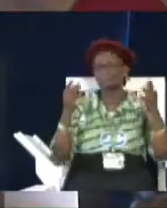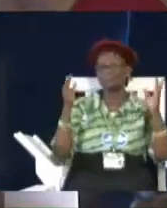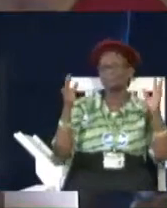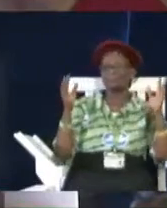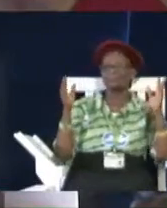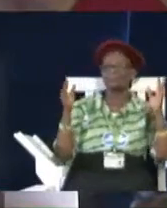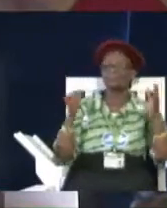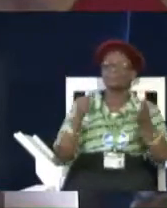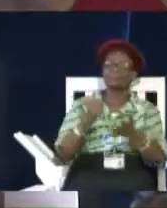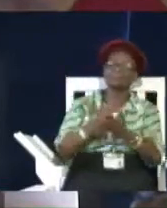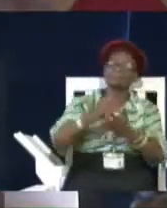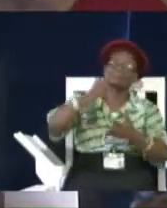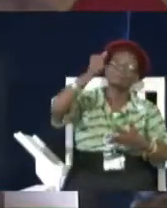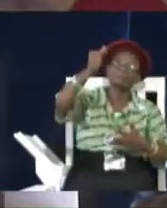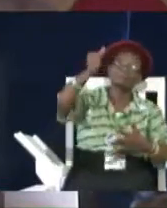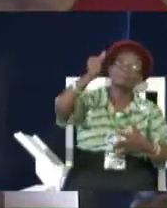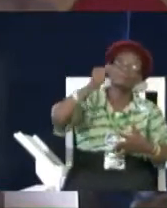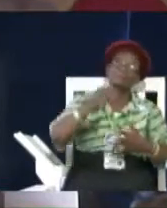Amen.